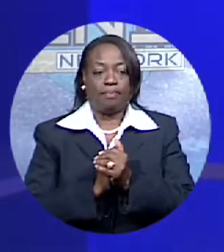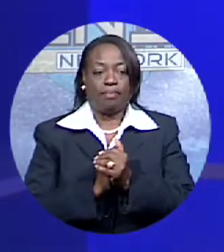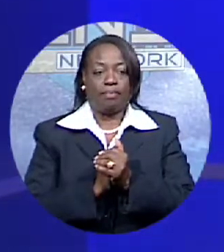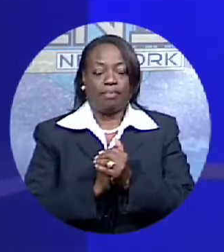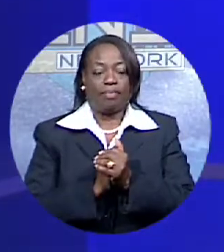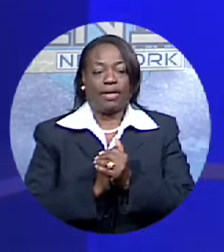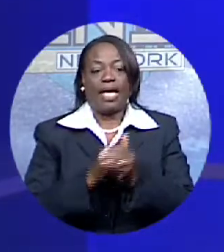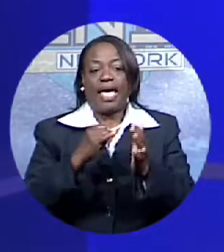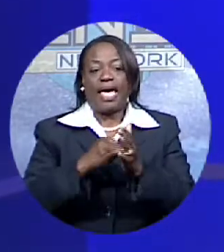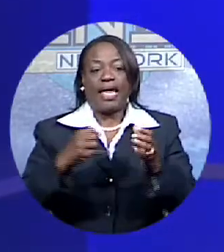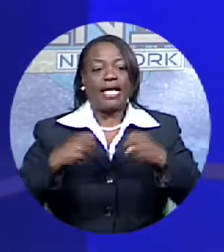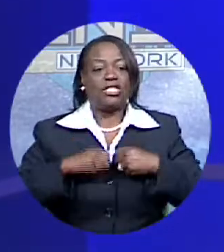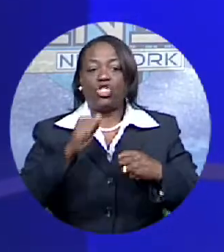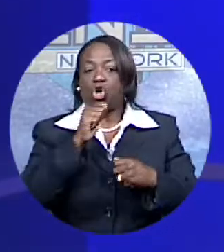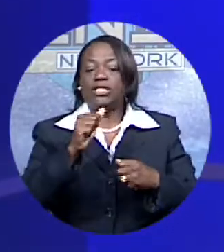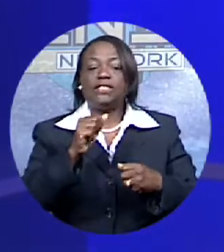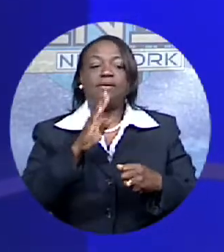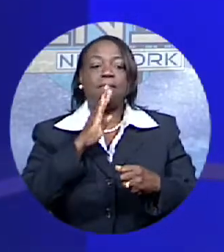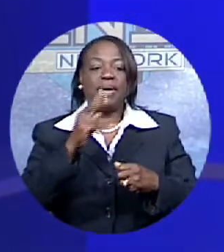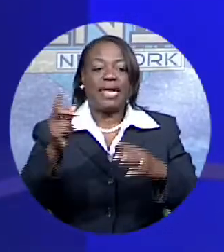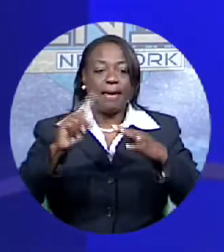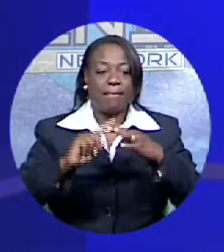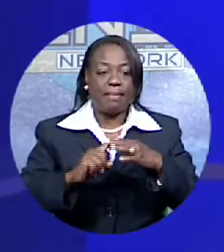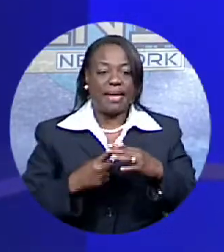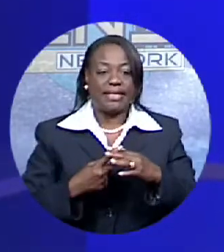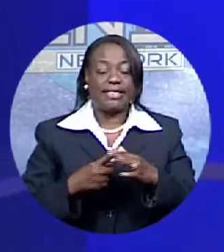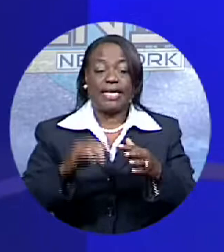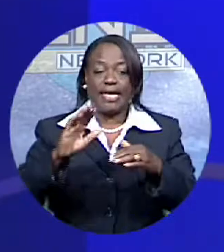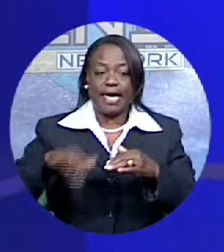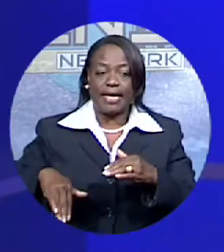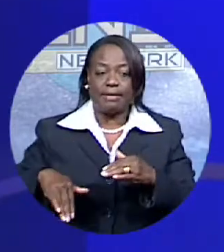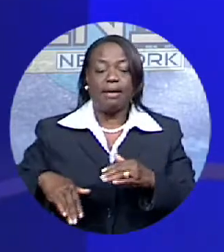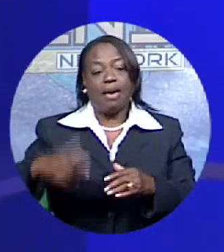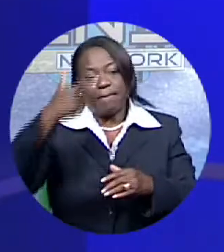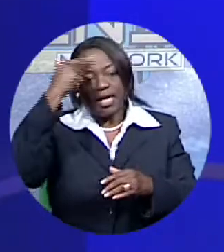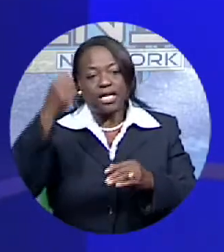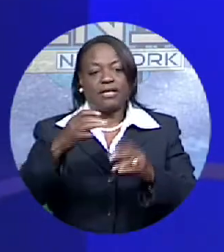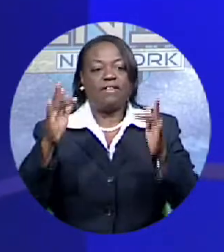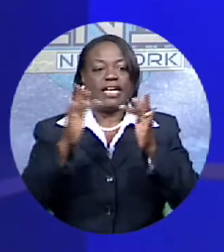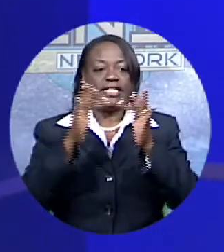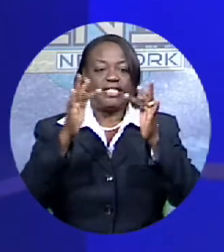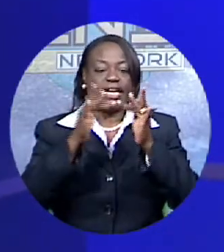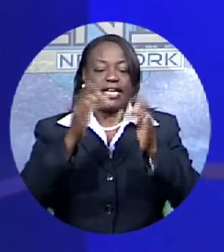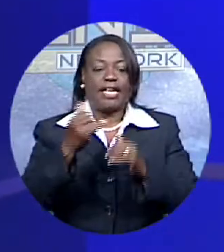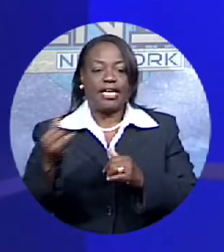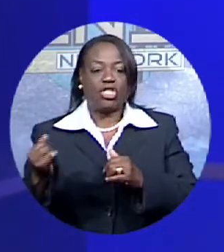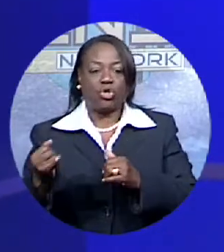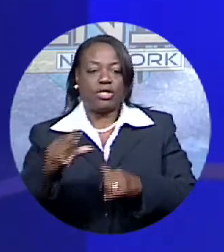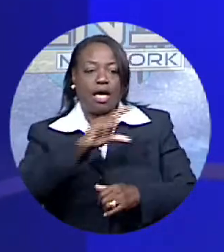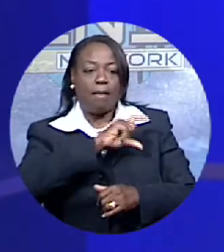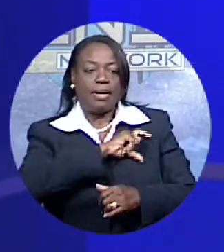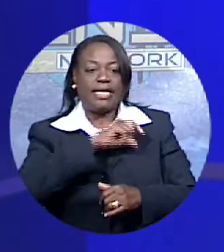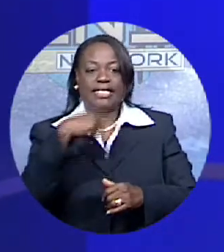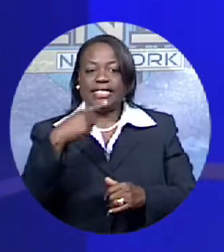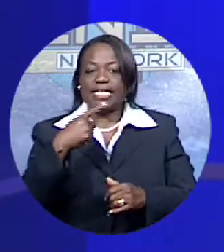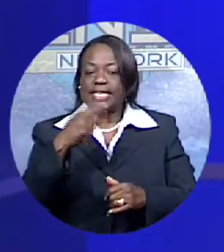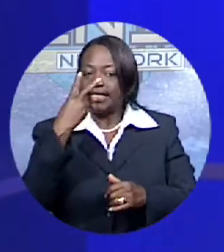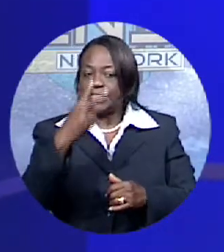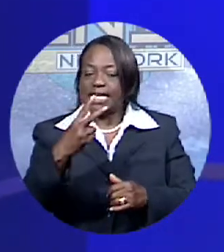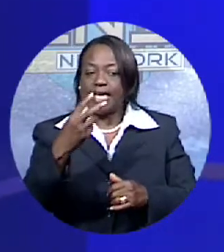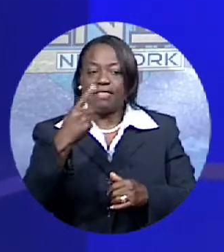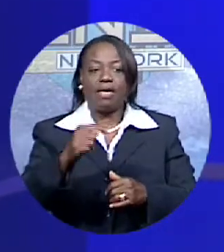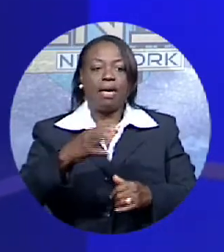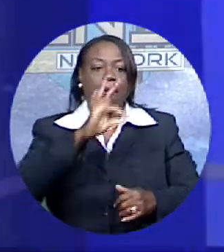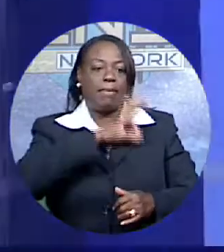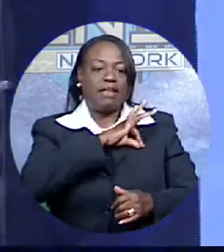While it has not been fully implemented as yet due to technical issues, police say they have been seeing the benefits of the government's CCTV